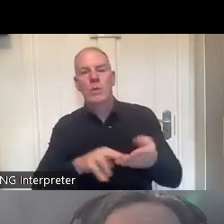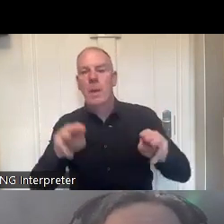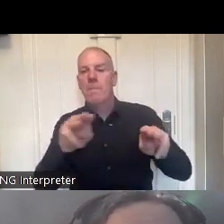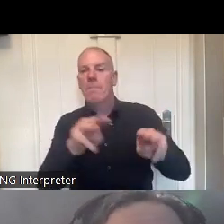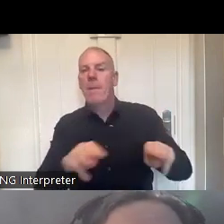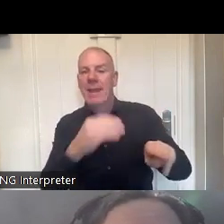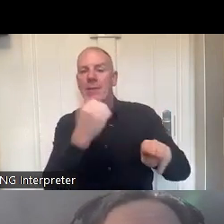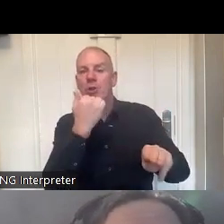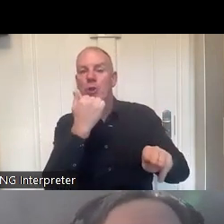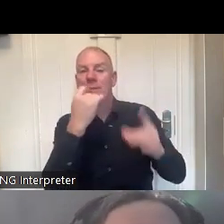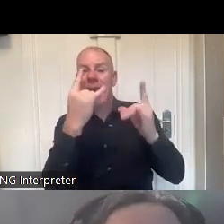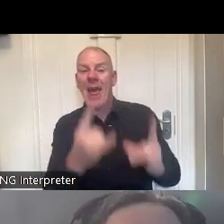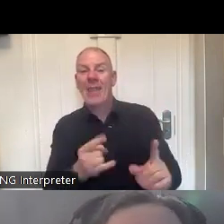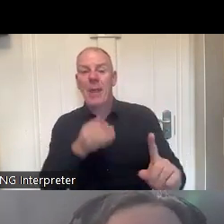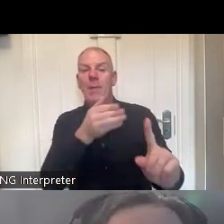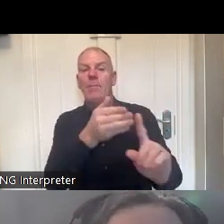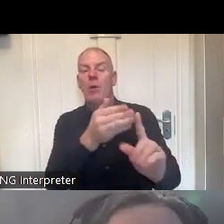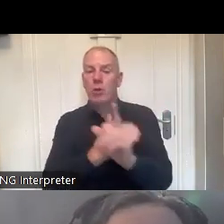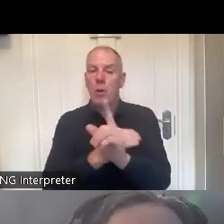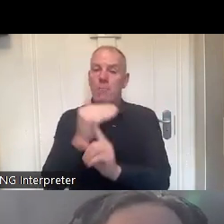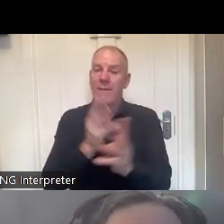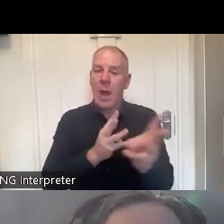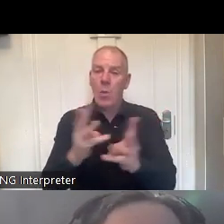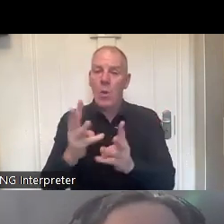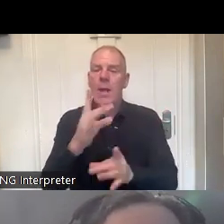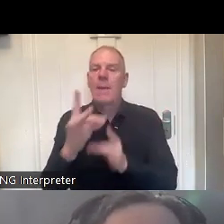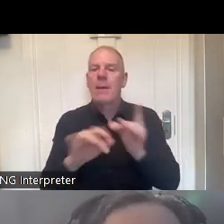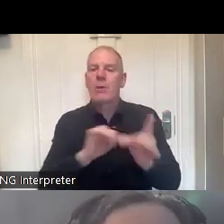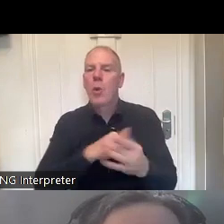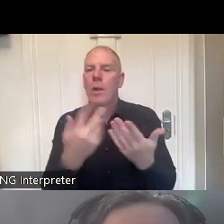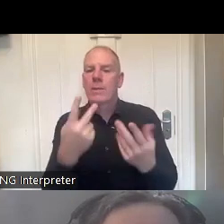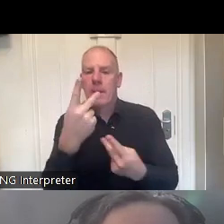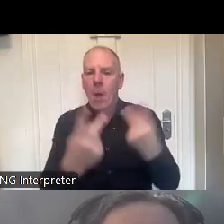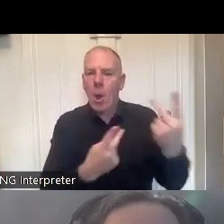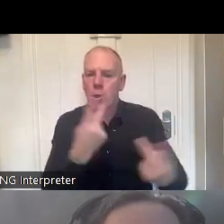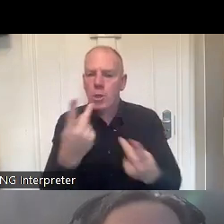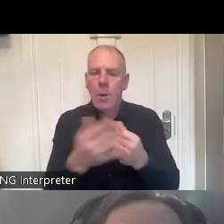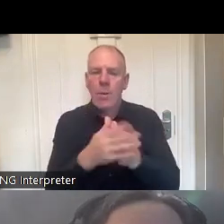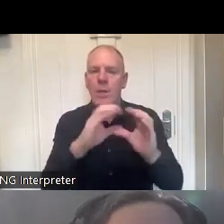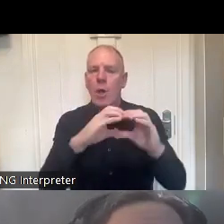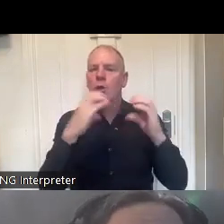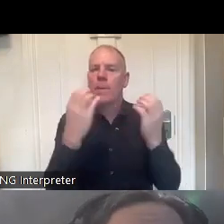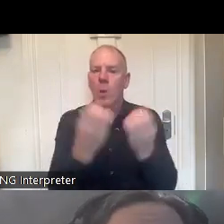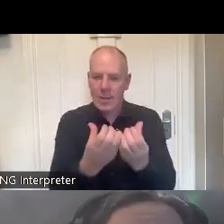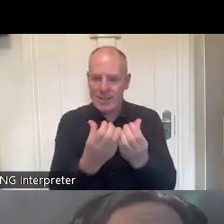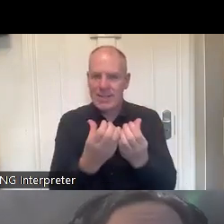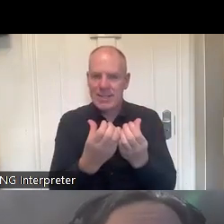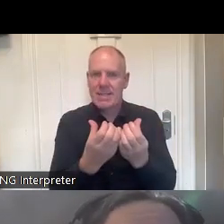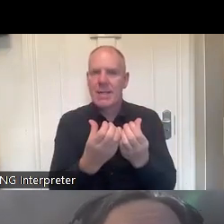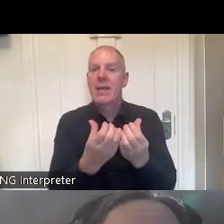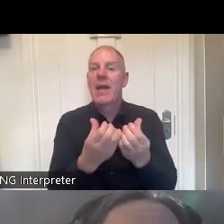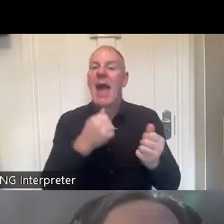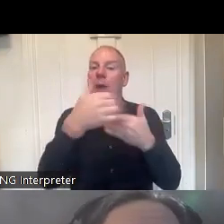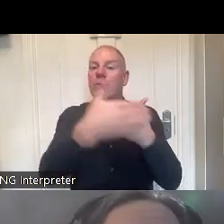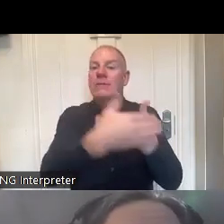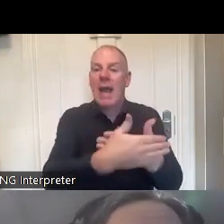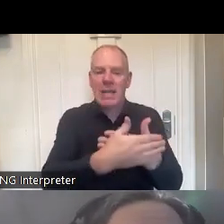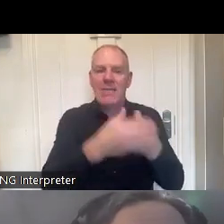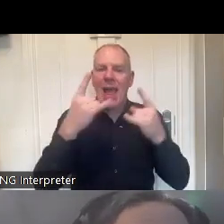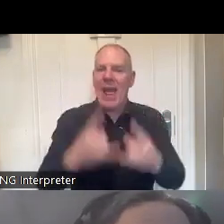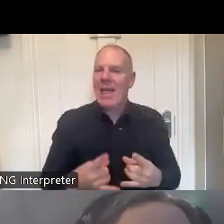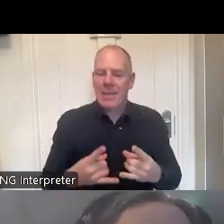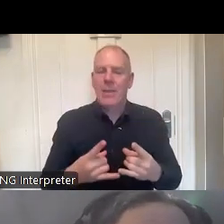we work involves partnering with communities and sectors outside of healthcare to extend our reach.